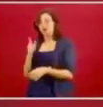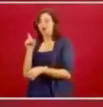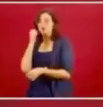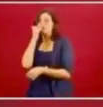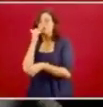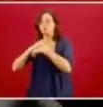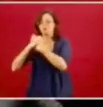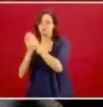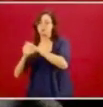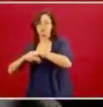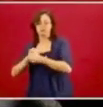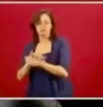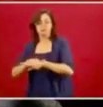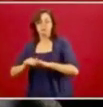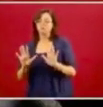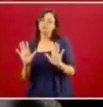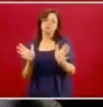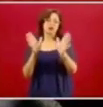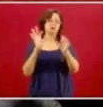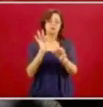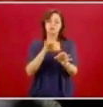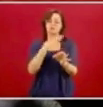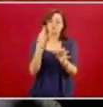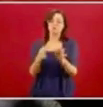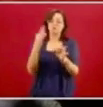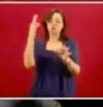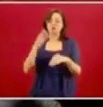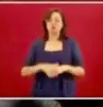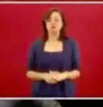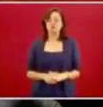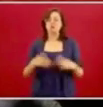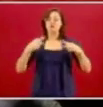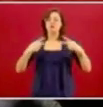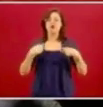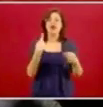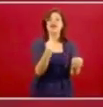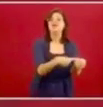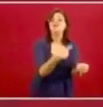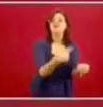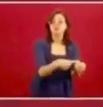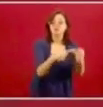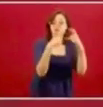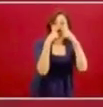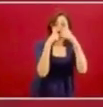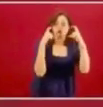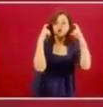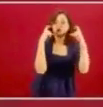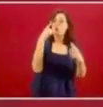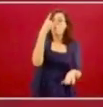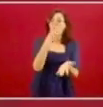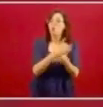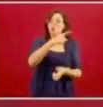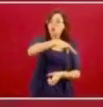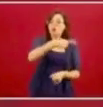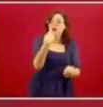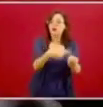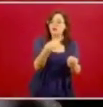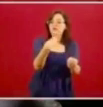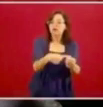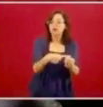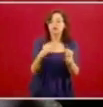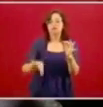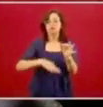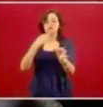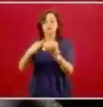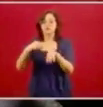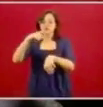symptoms, they should be staying at home, wearing a mask, and the people assisting them should be washing their